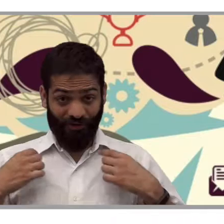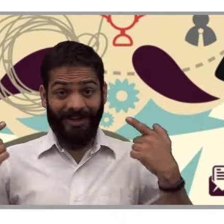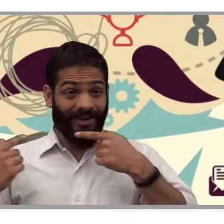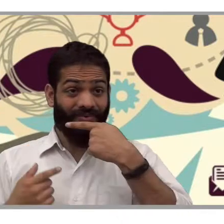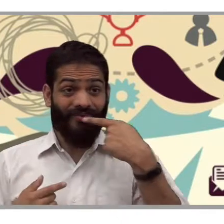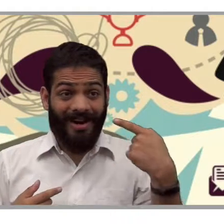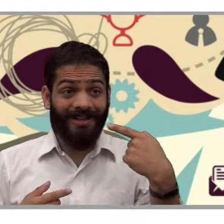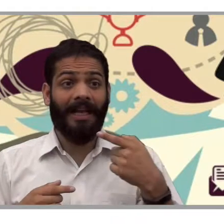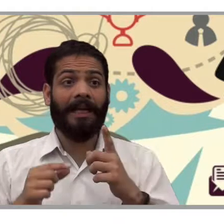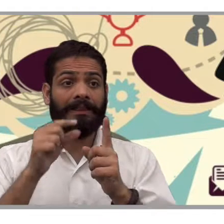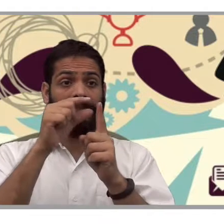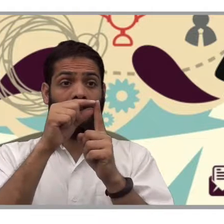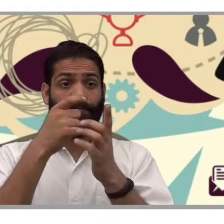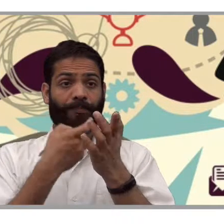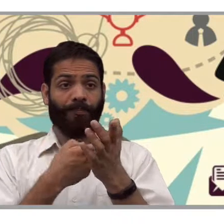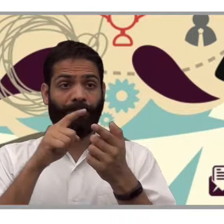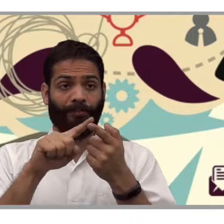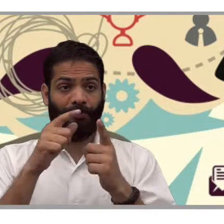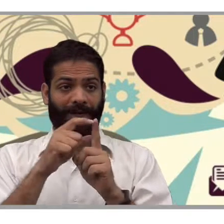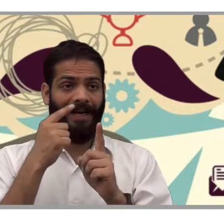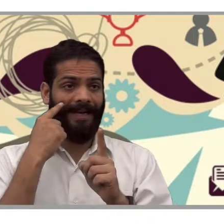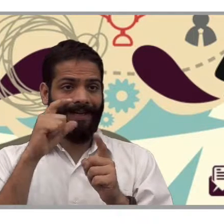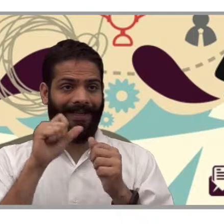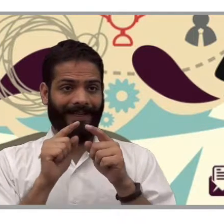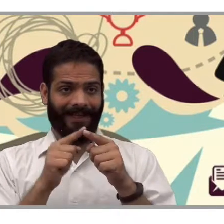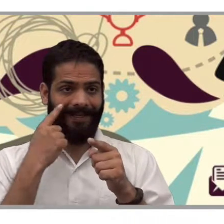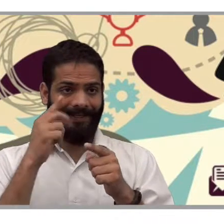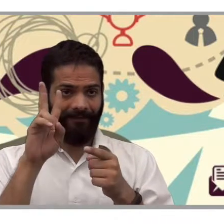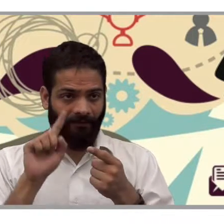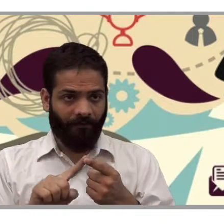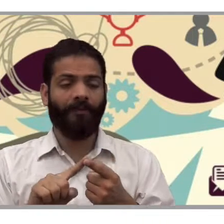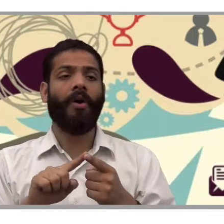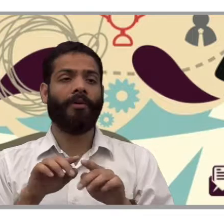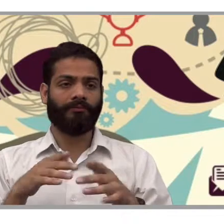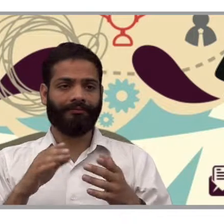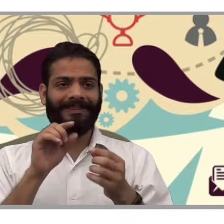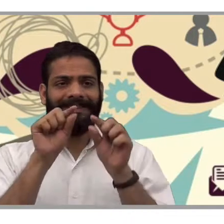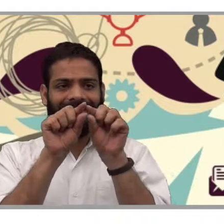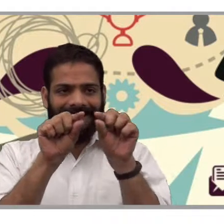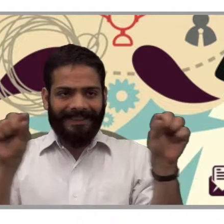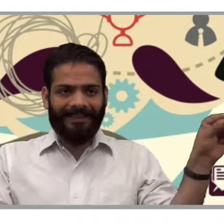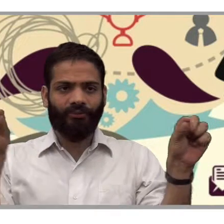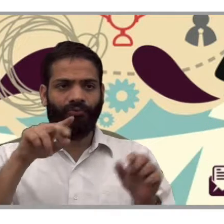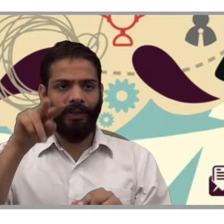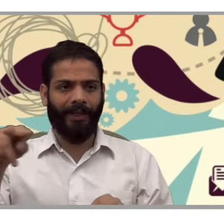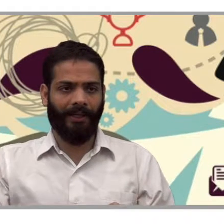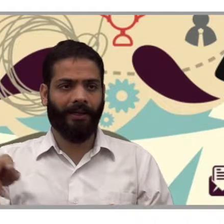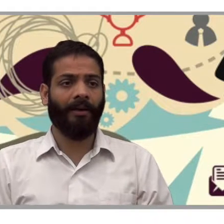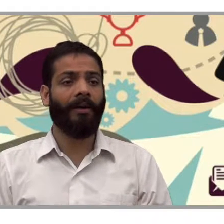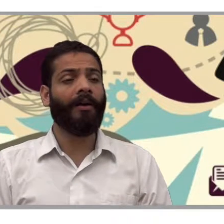First example is shirt red, which could mean two things. A shirt is red